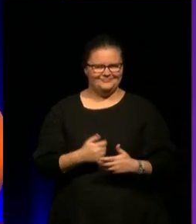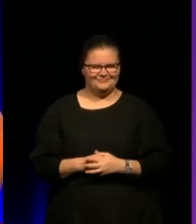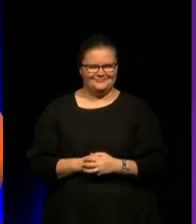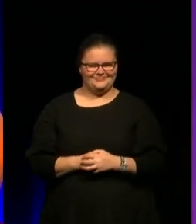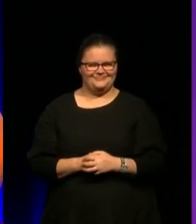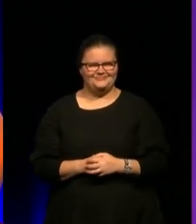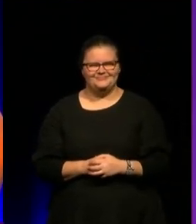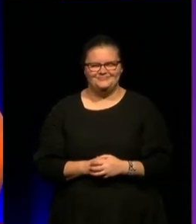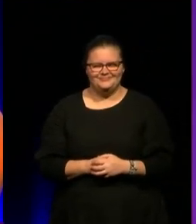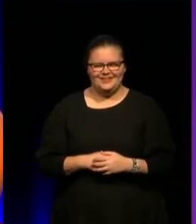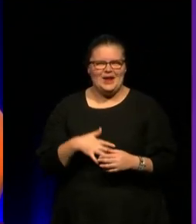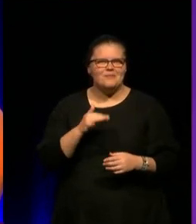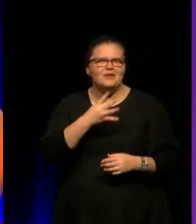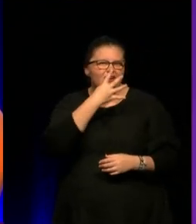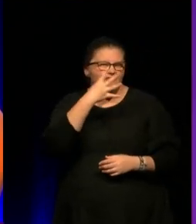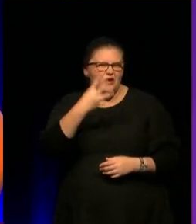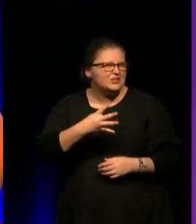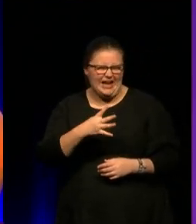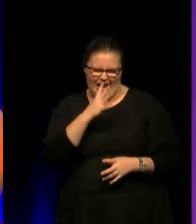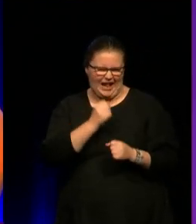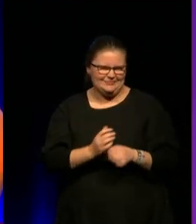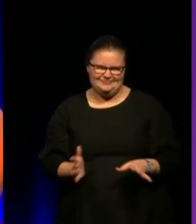They might not have when I was 14.